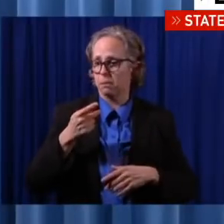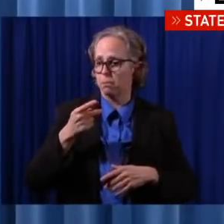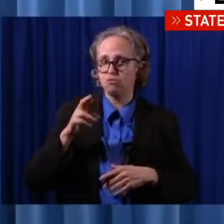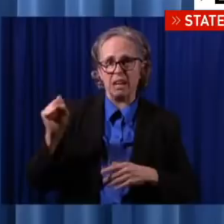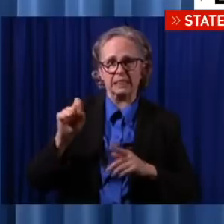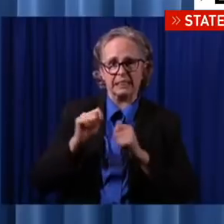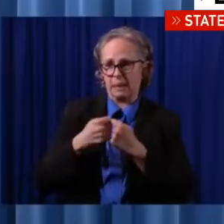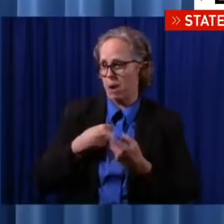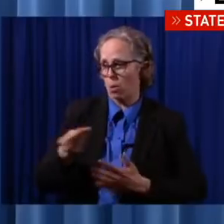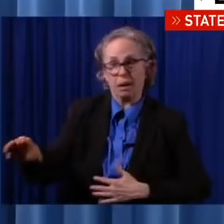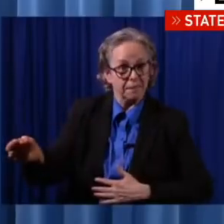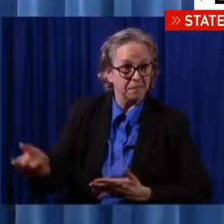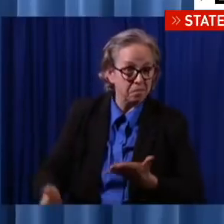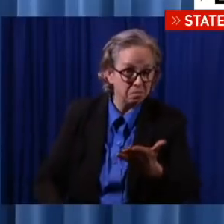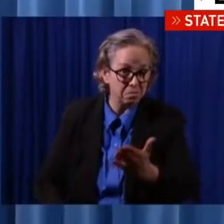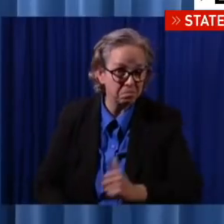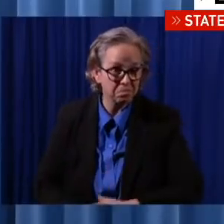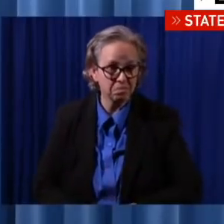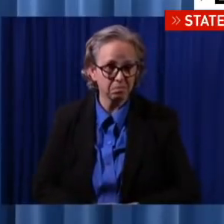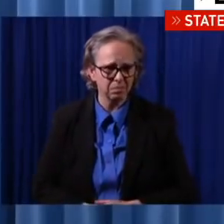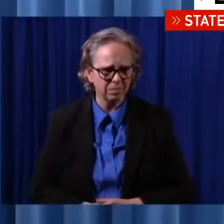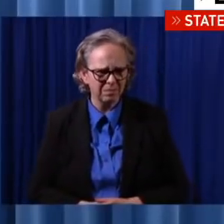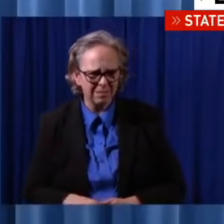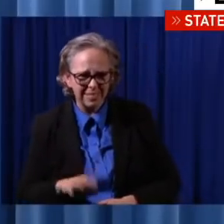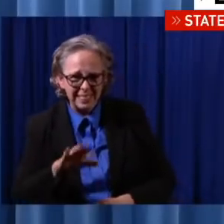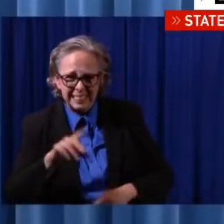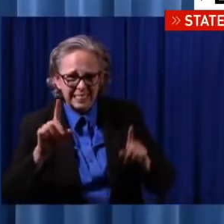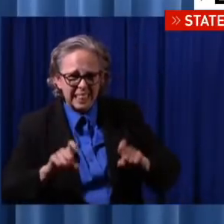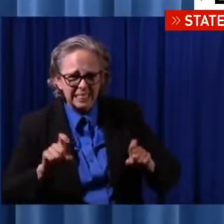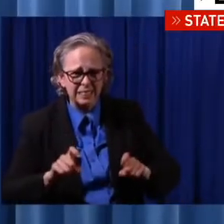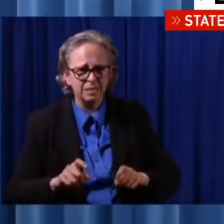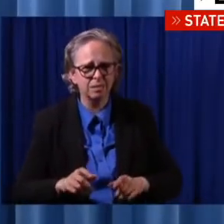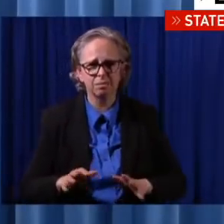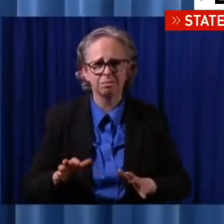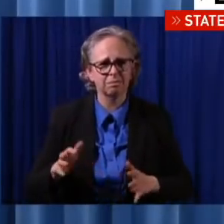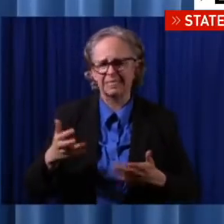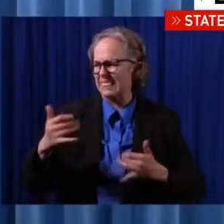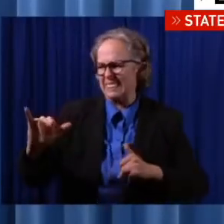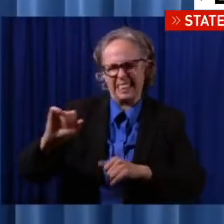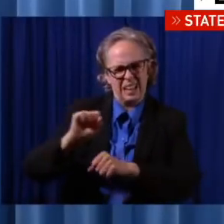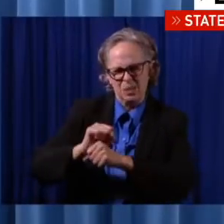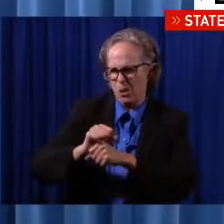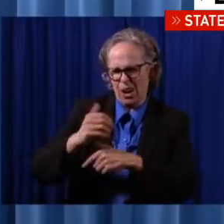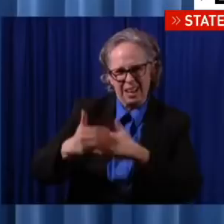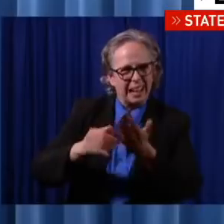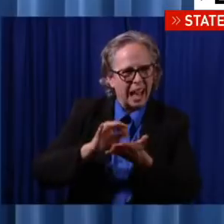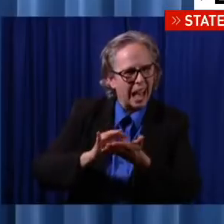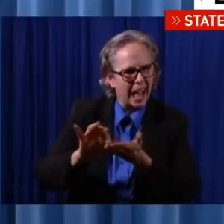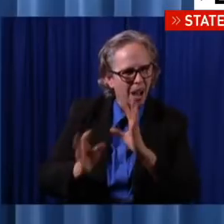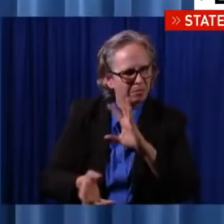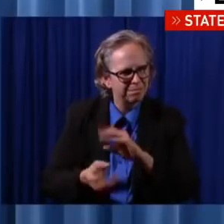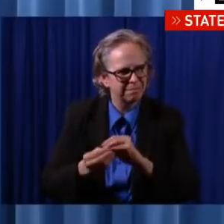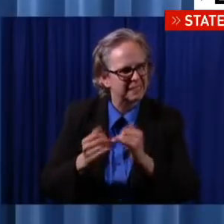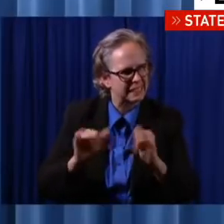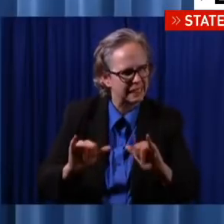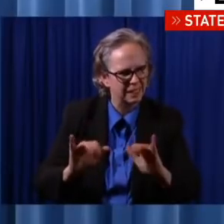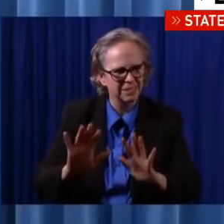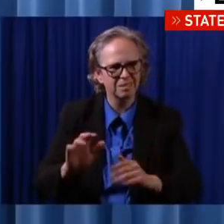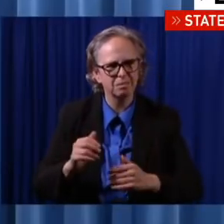Testing so far? It's a work in progress. I mean, basically what we're doing, the protocol is we are going in and testing all